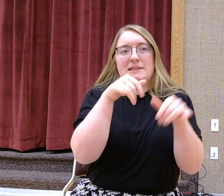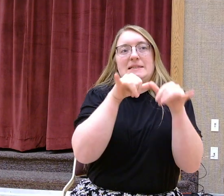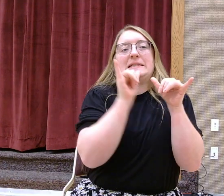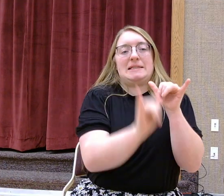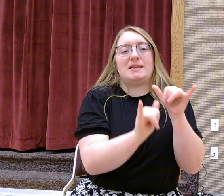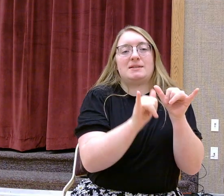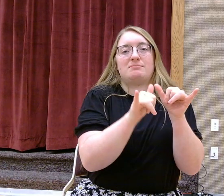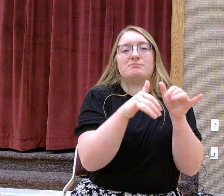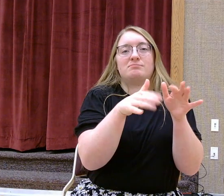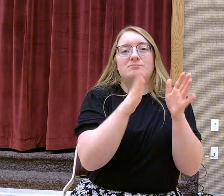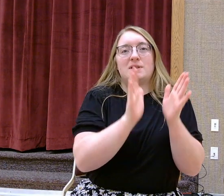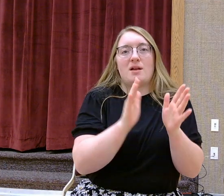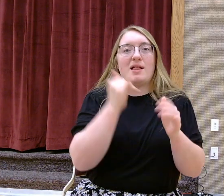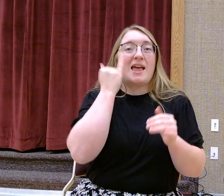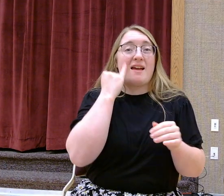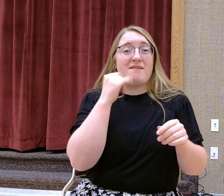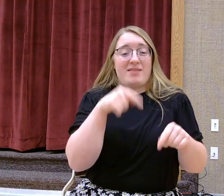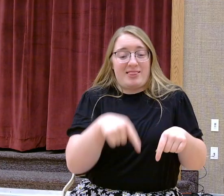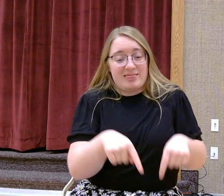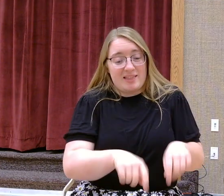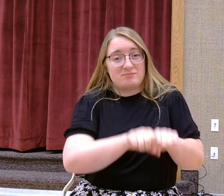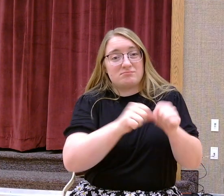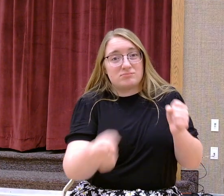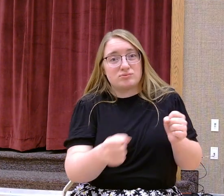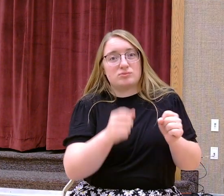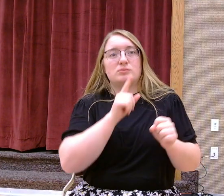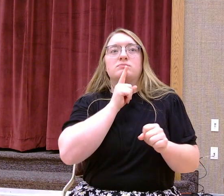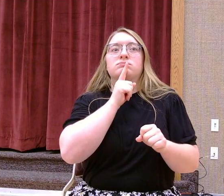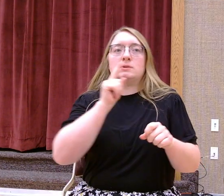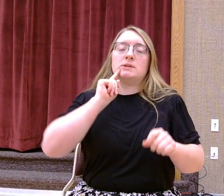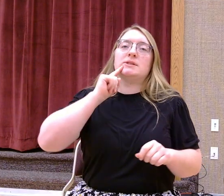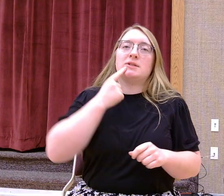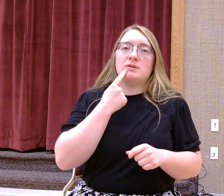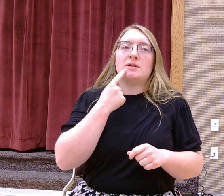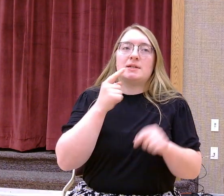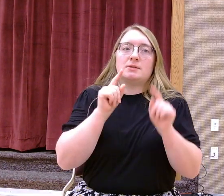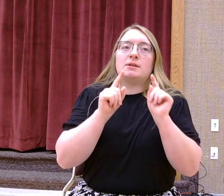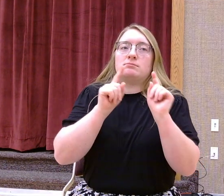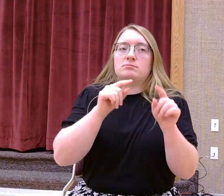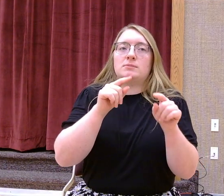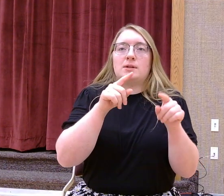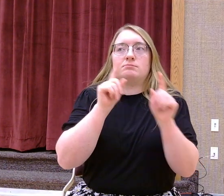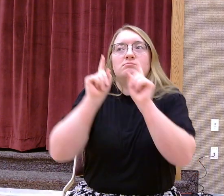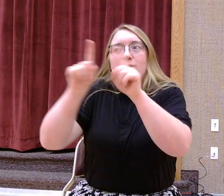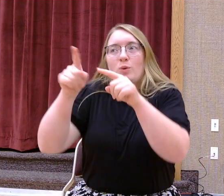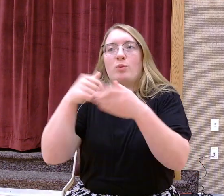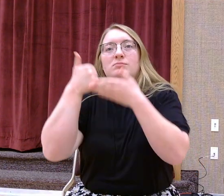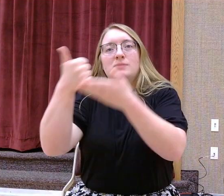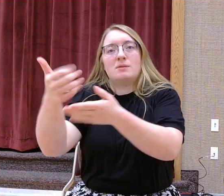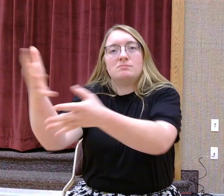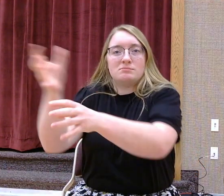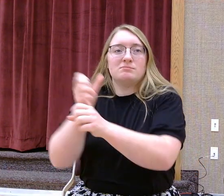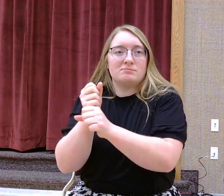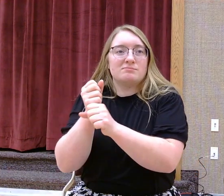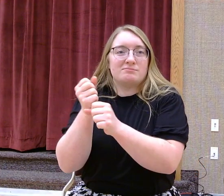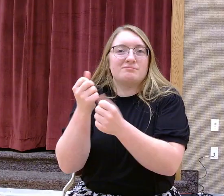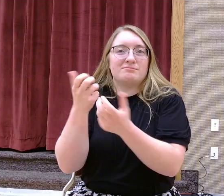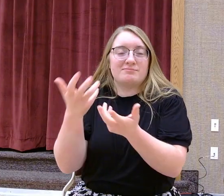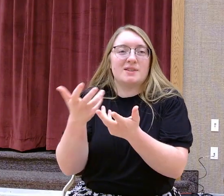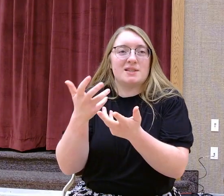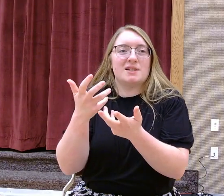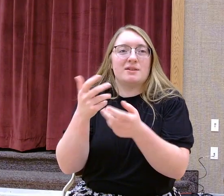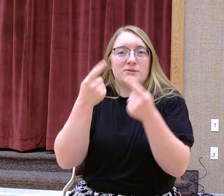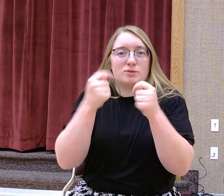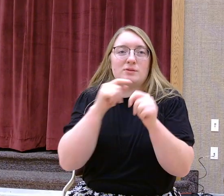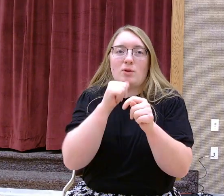something, that's obviously something pretty darn serious. Trying to get help. If you have them go get help, you're not going to be able to move much. It's immobilization of that area as